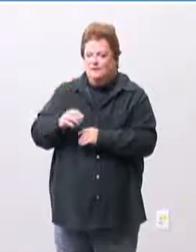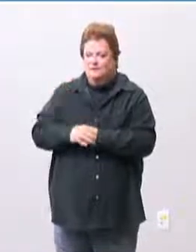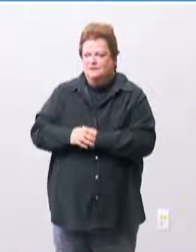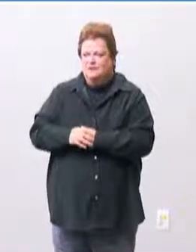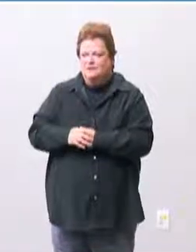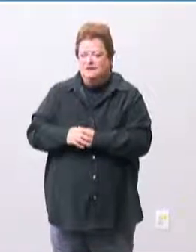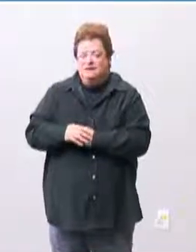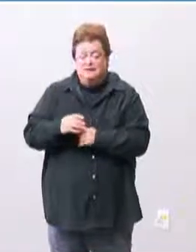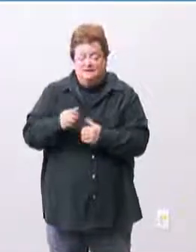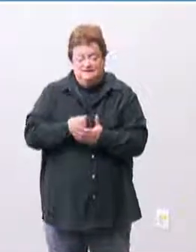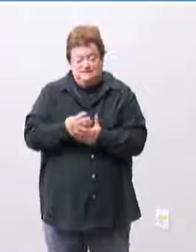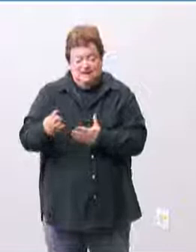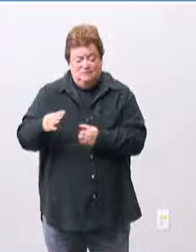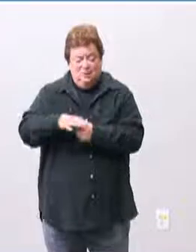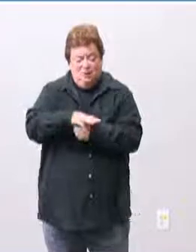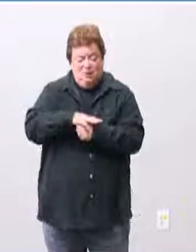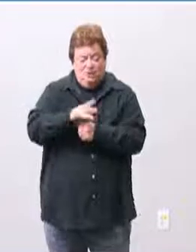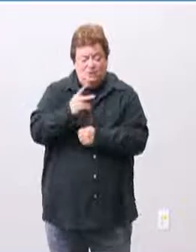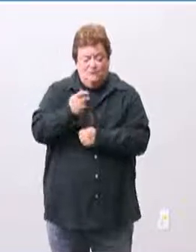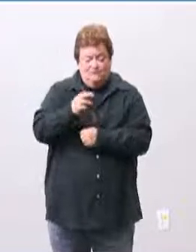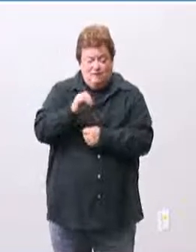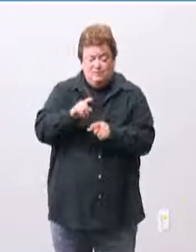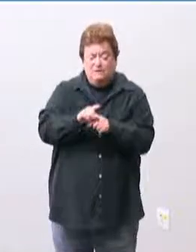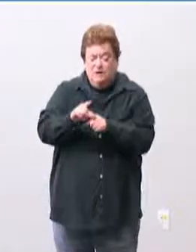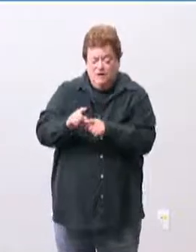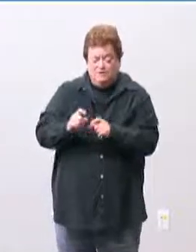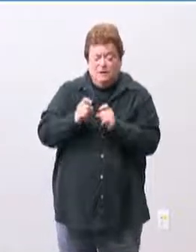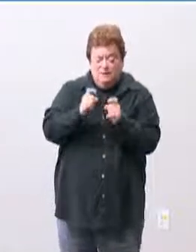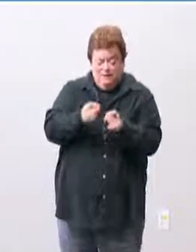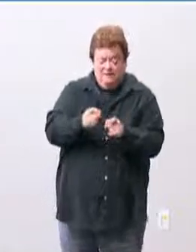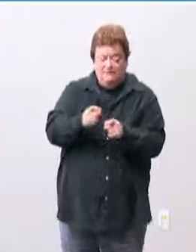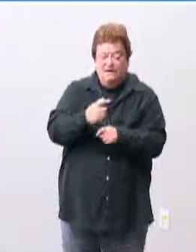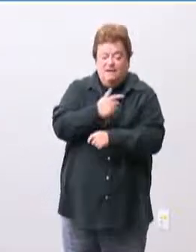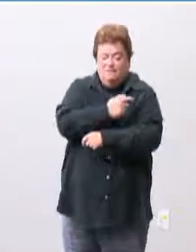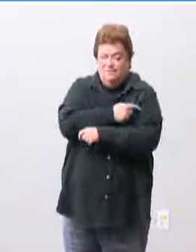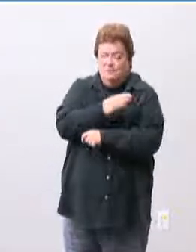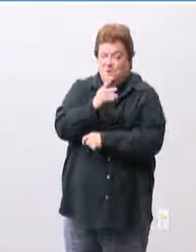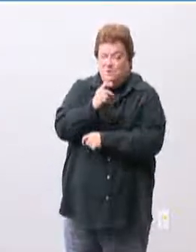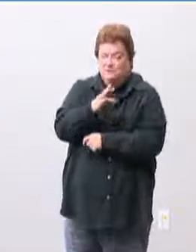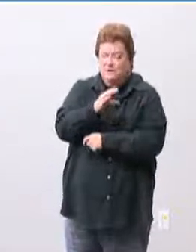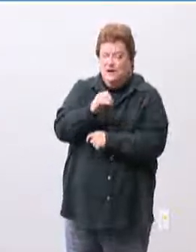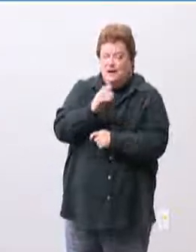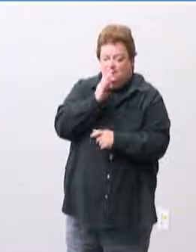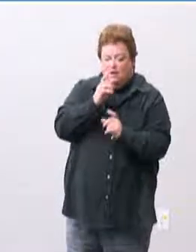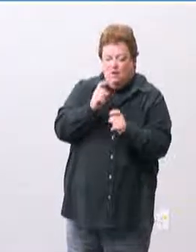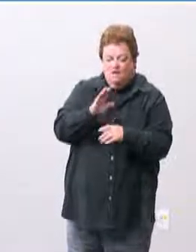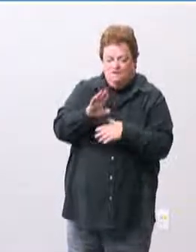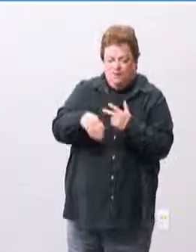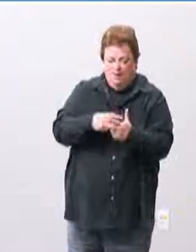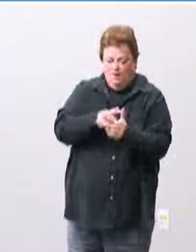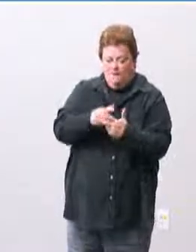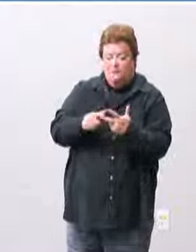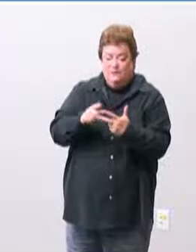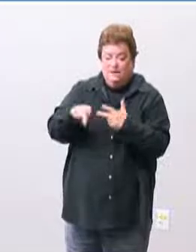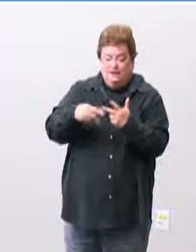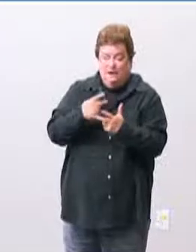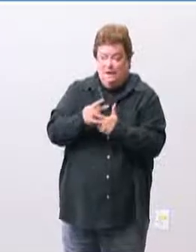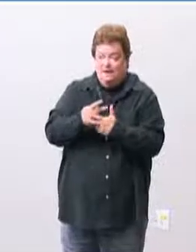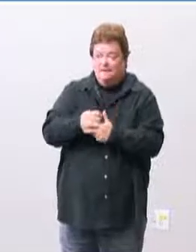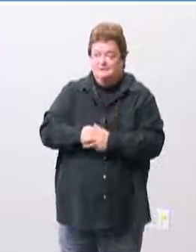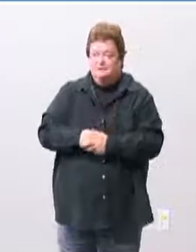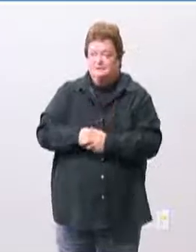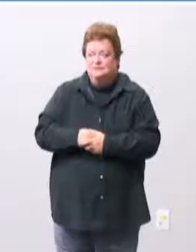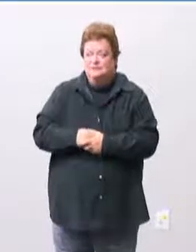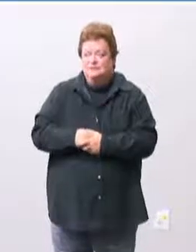Several local pharmacies are also providing booster doses, and many offer all 3 types of COVID-19 vaccines.